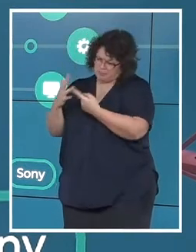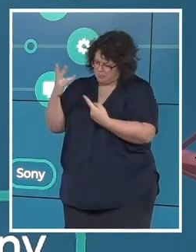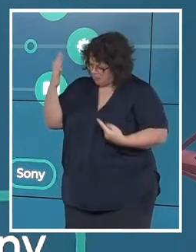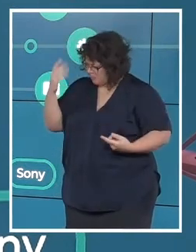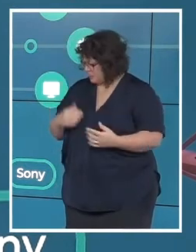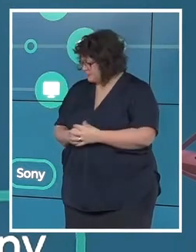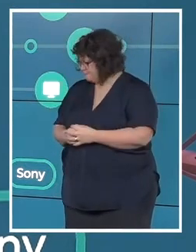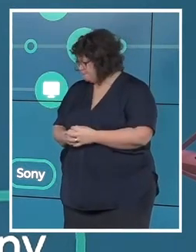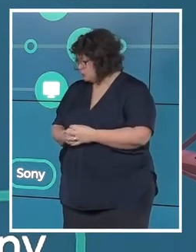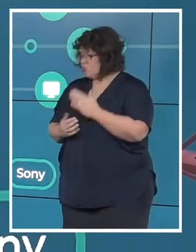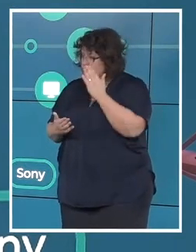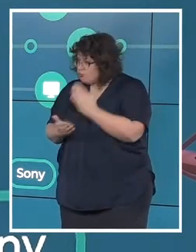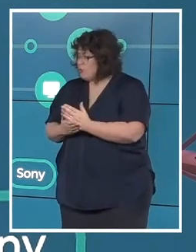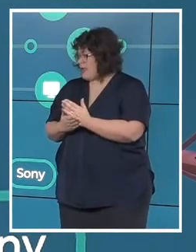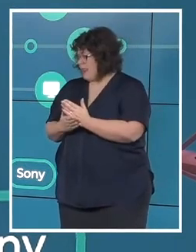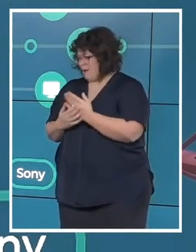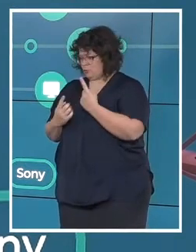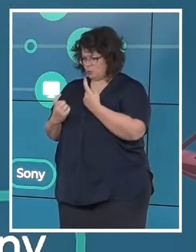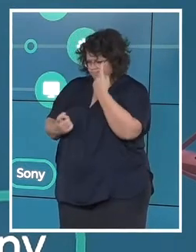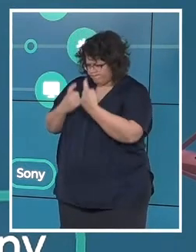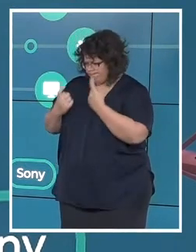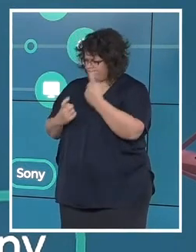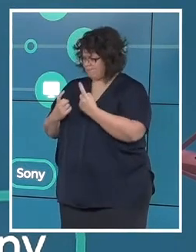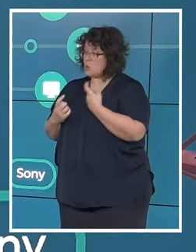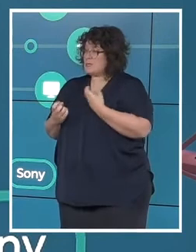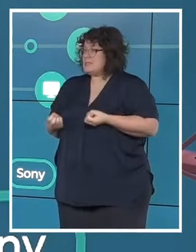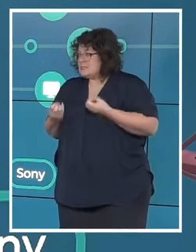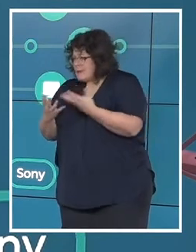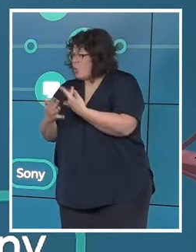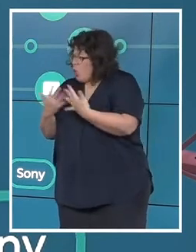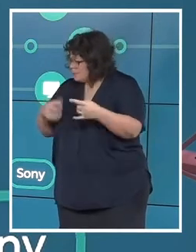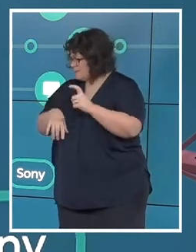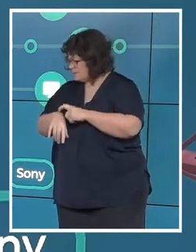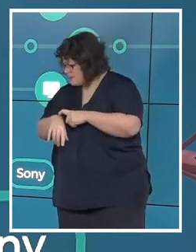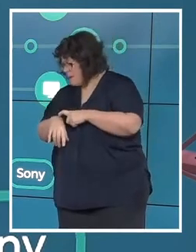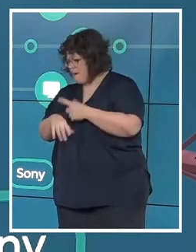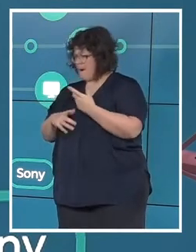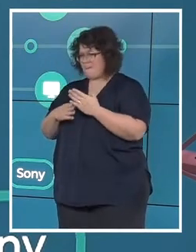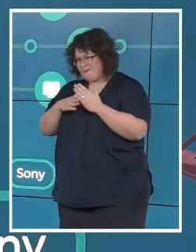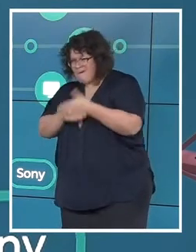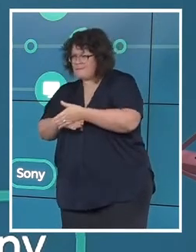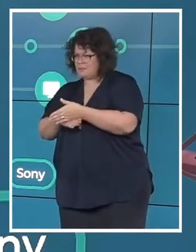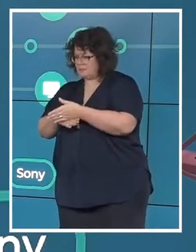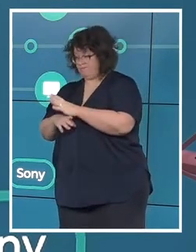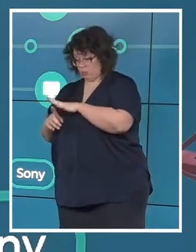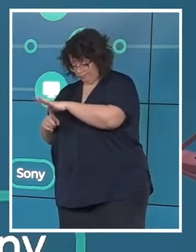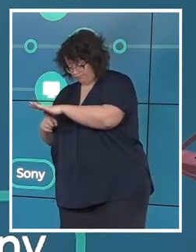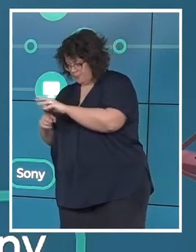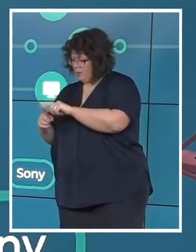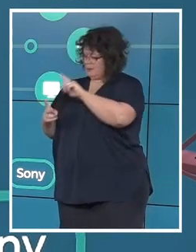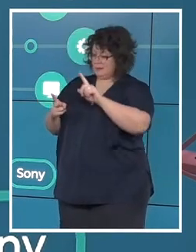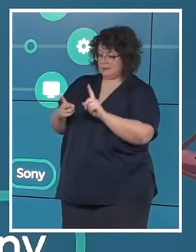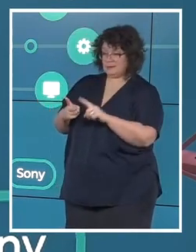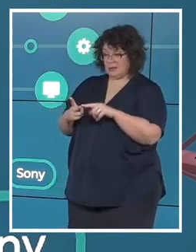a lot of time and effort on that. The second area then is, as we think about from ideation all the way through